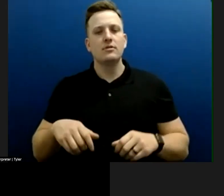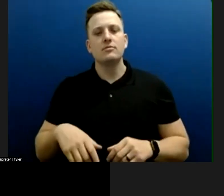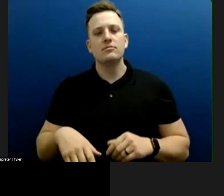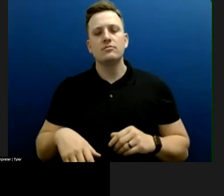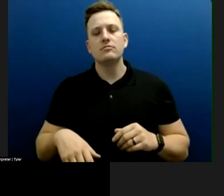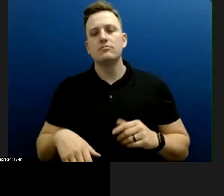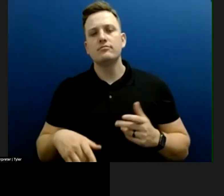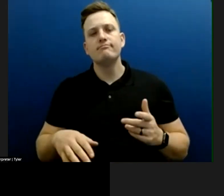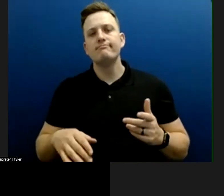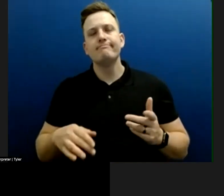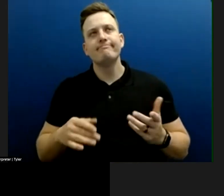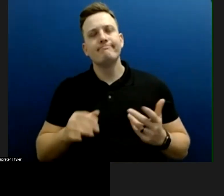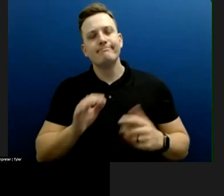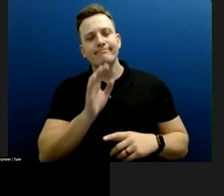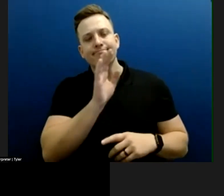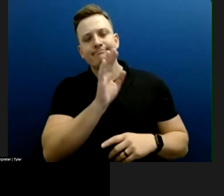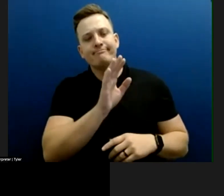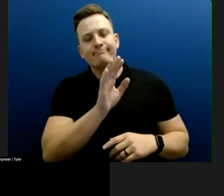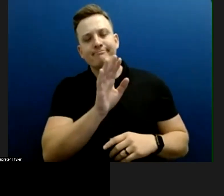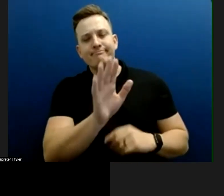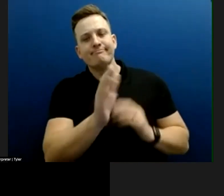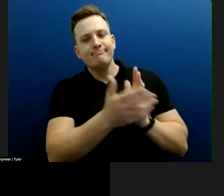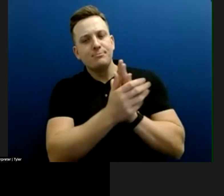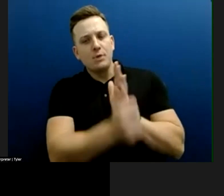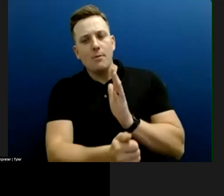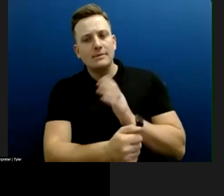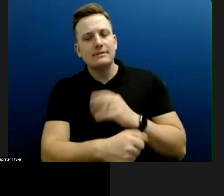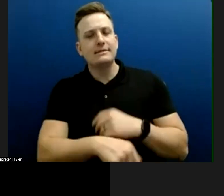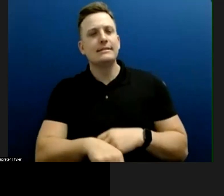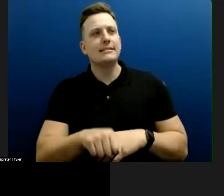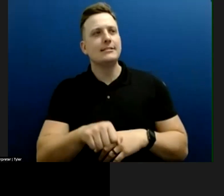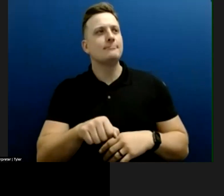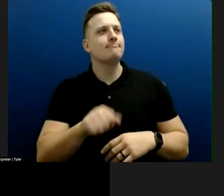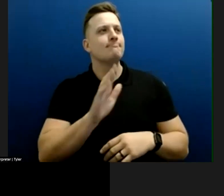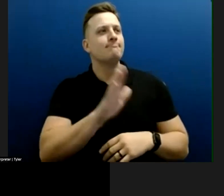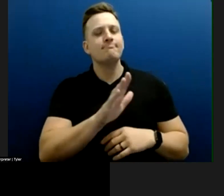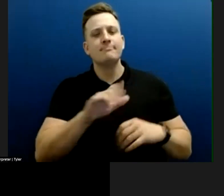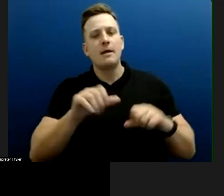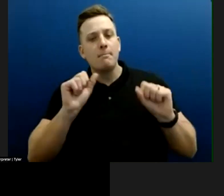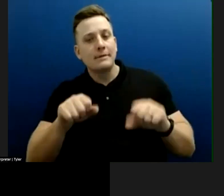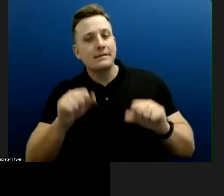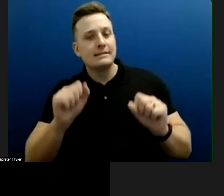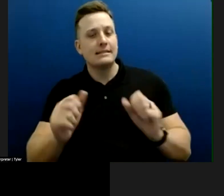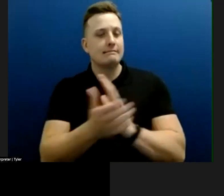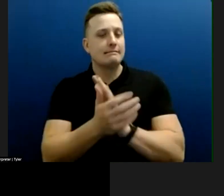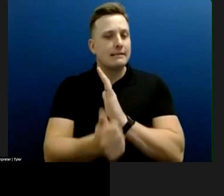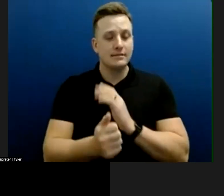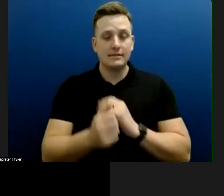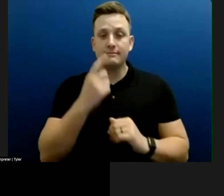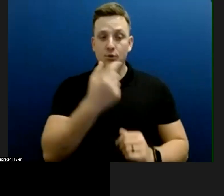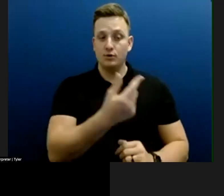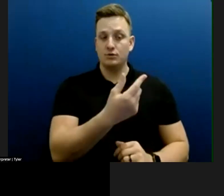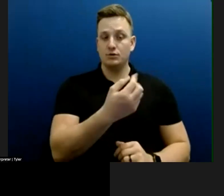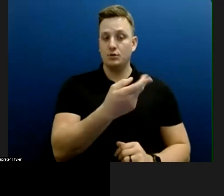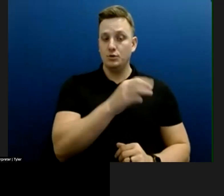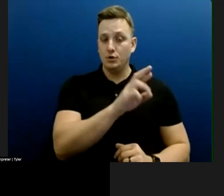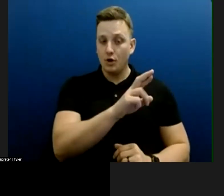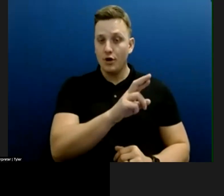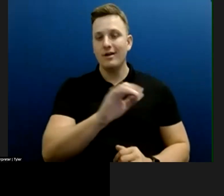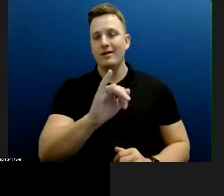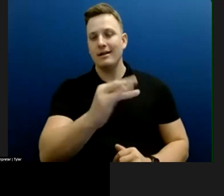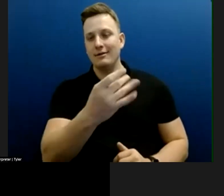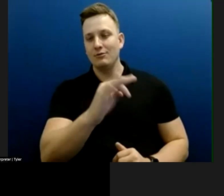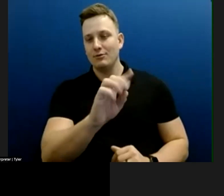competencies, what abilities, what skills do we see both for Gunnar and Ingrid, but also for